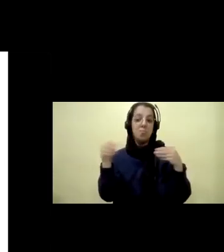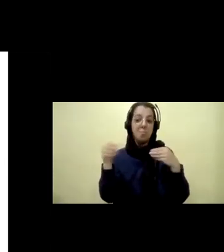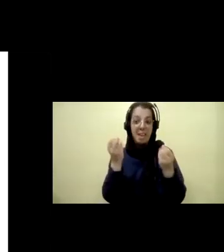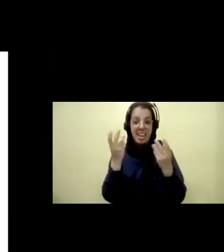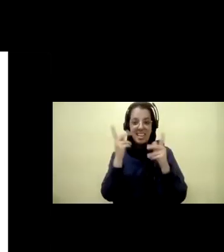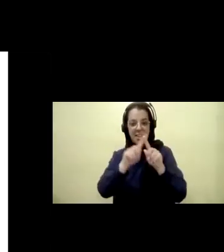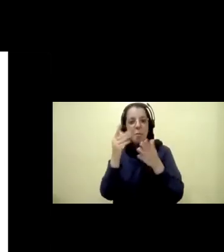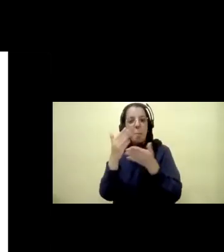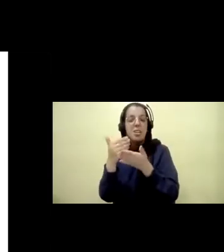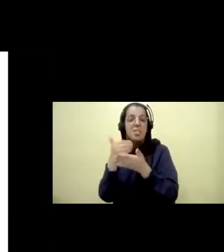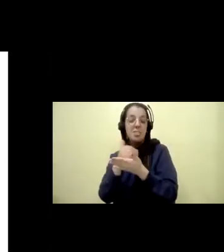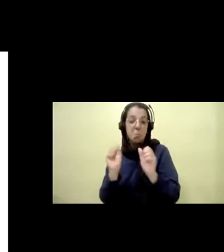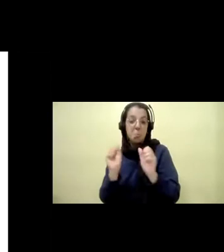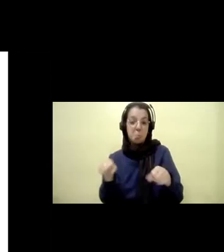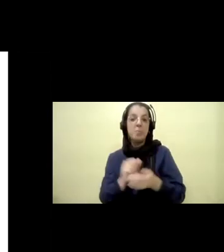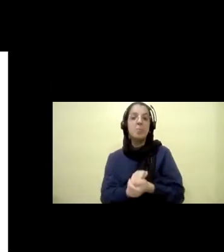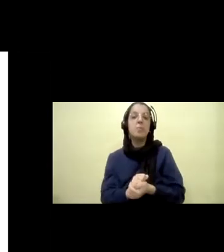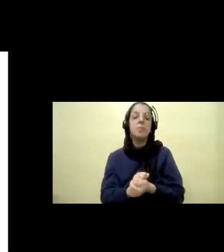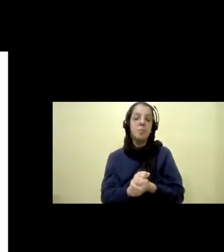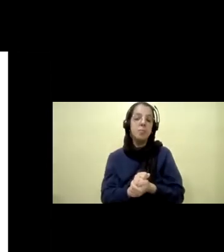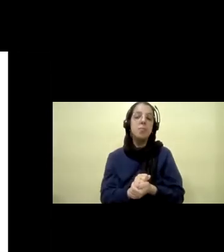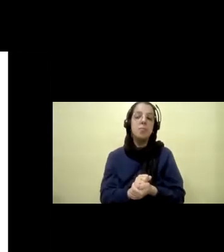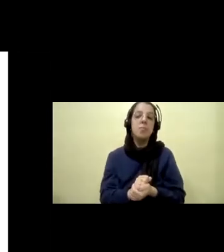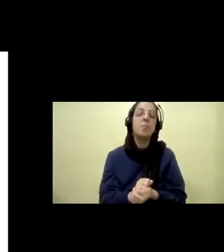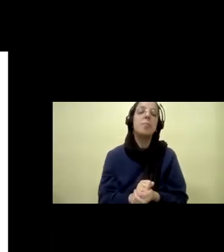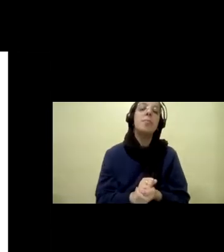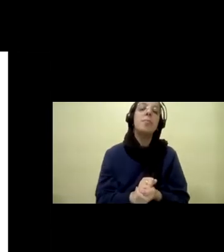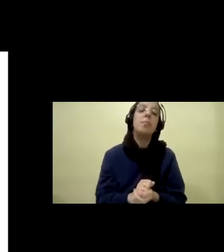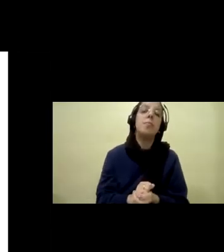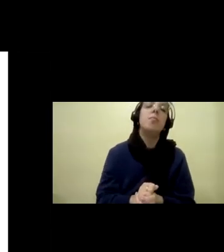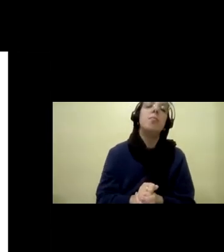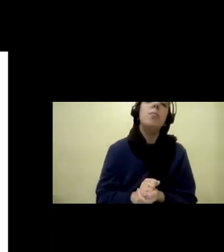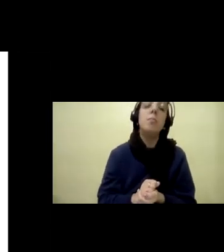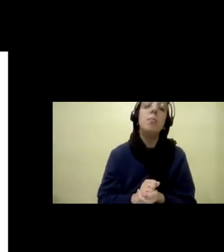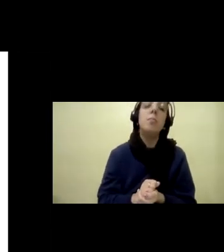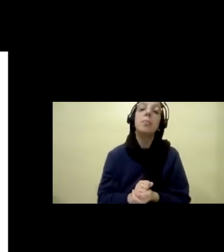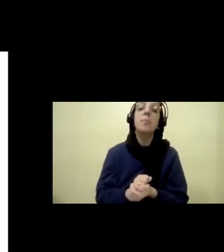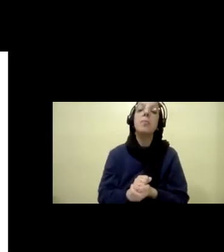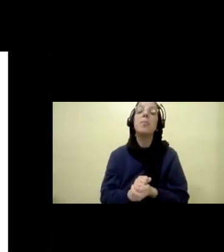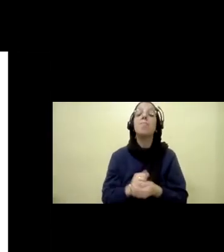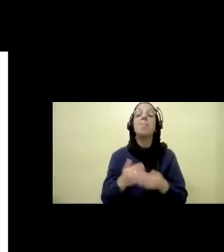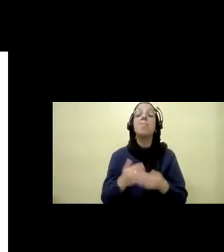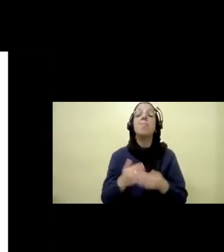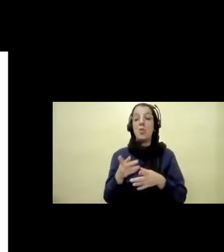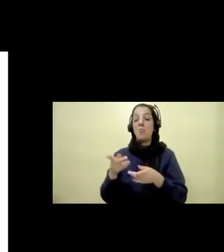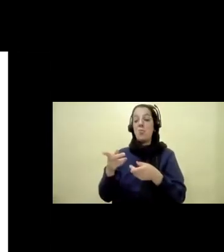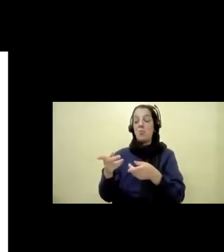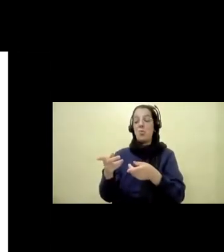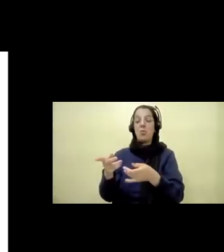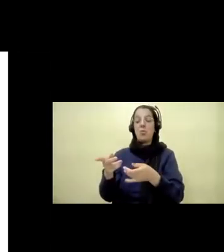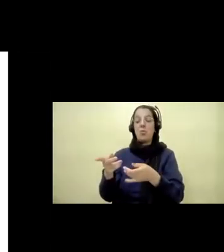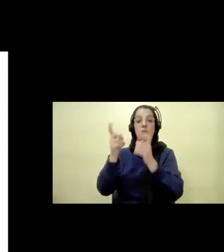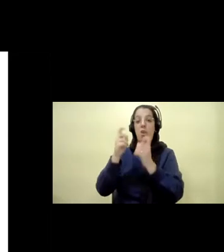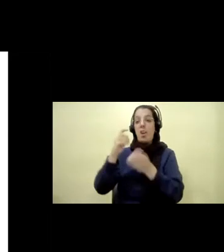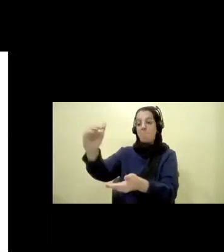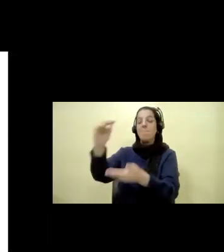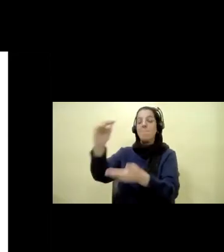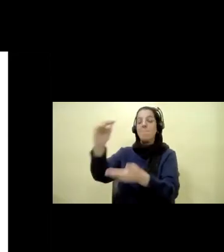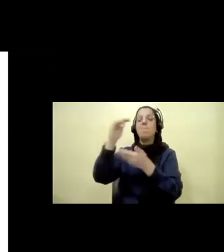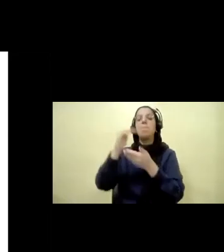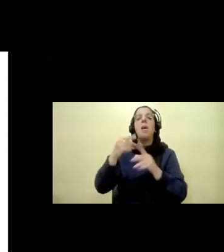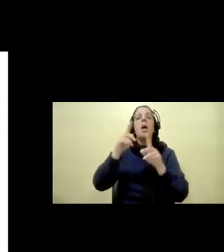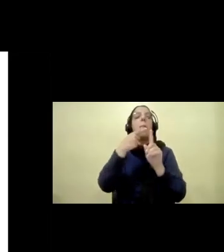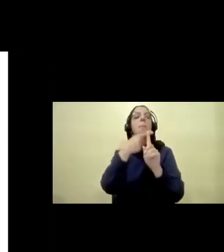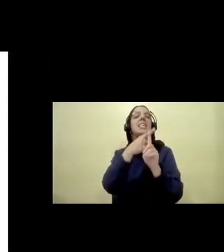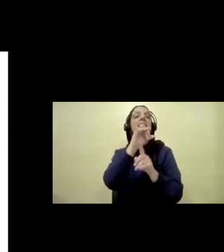projects. So you get that grant. You also get in-kind support from Toronto Arts Foundation's Arts in the Parks initiative,